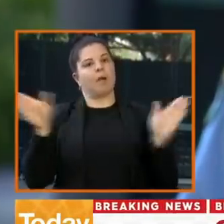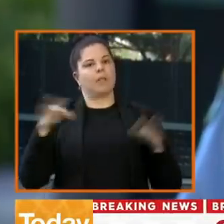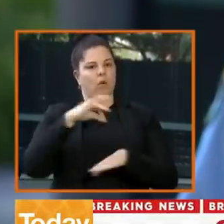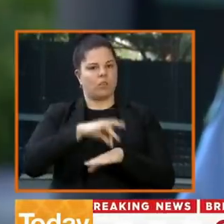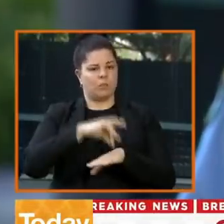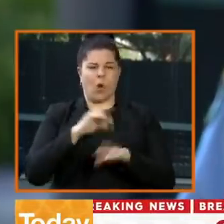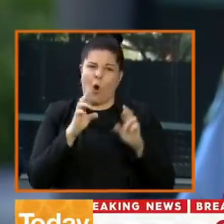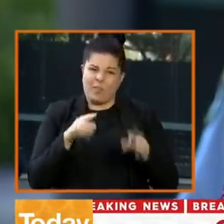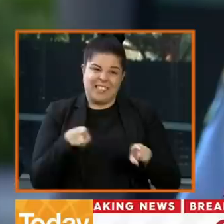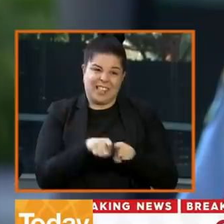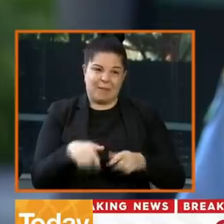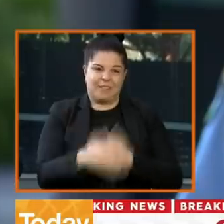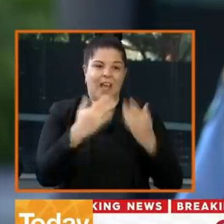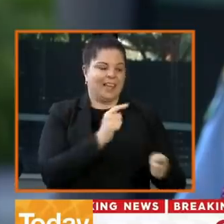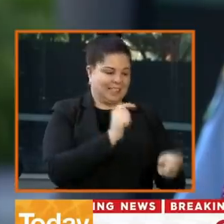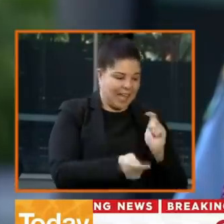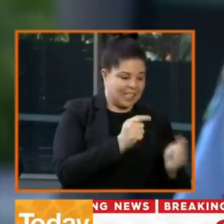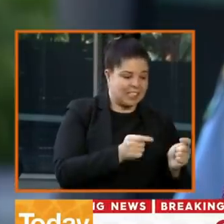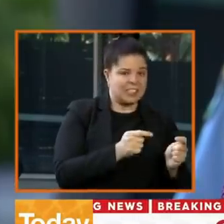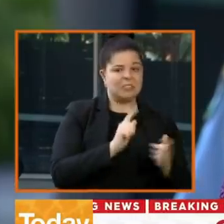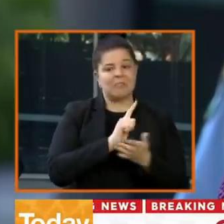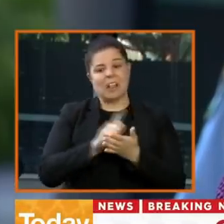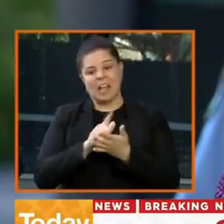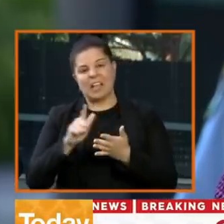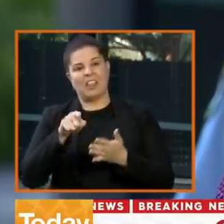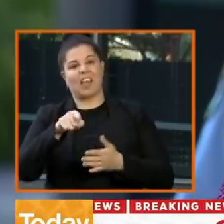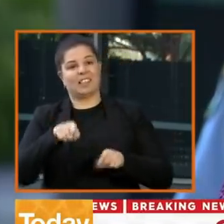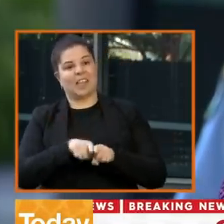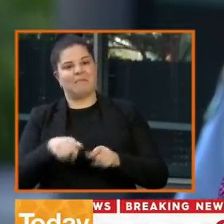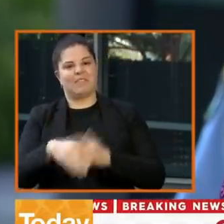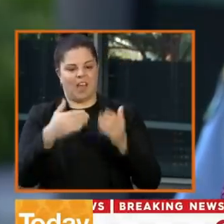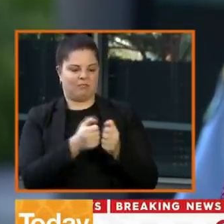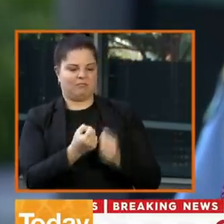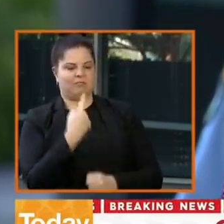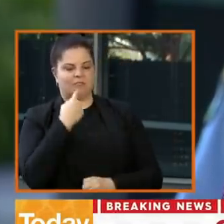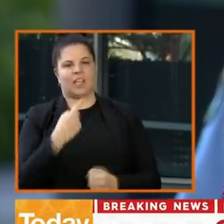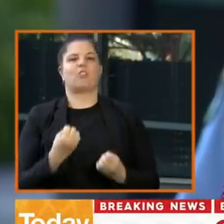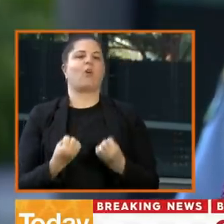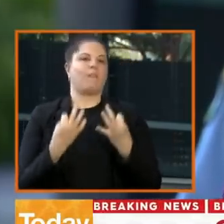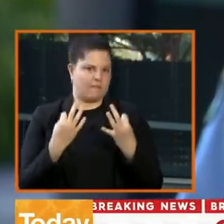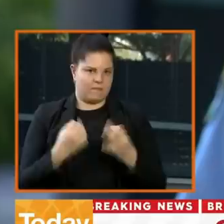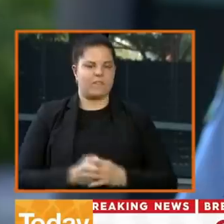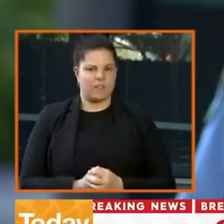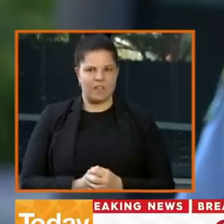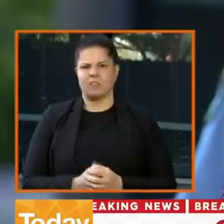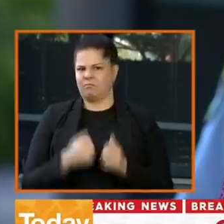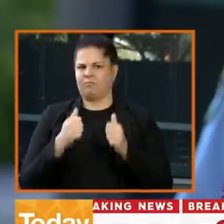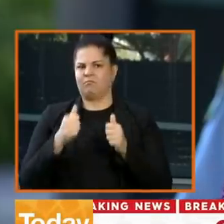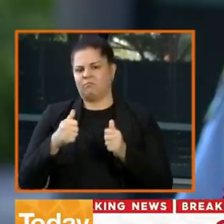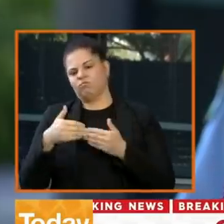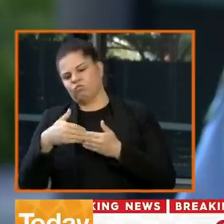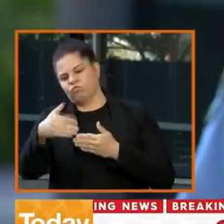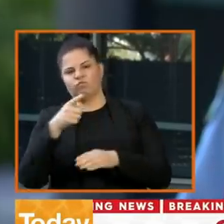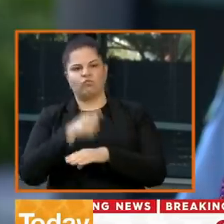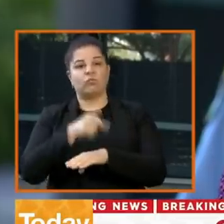tested. So that is a huge step forward in New South Wales, and in a couple of weeks' time that service will also be available through the Service New South